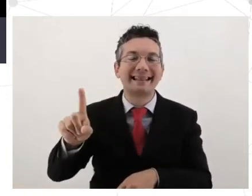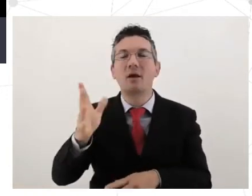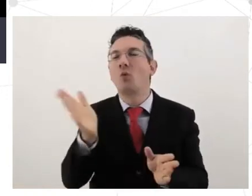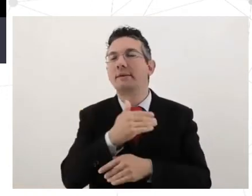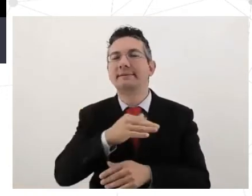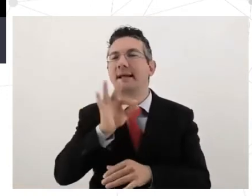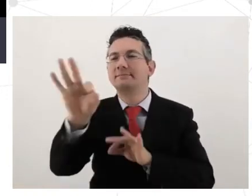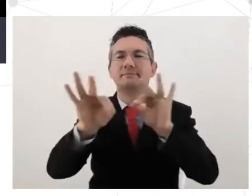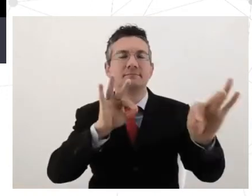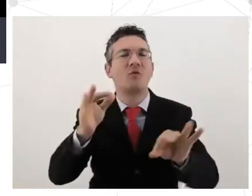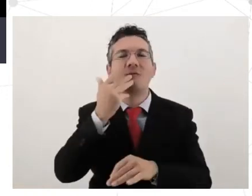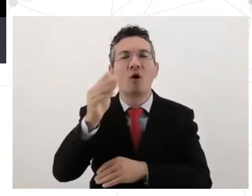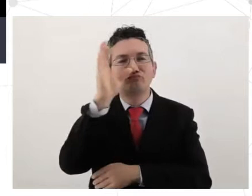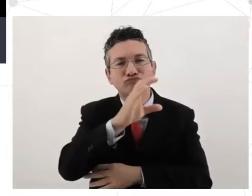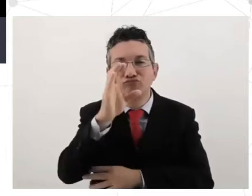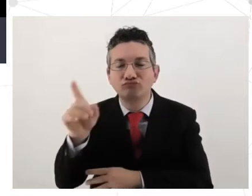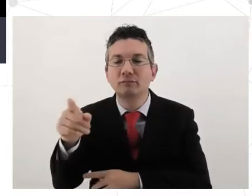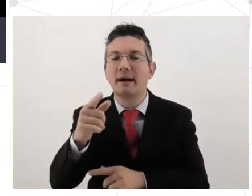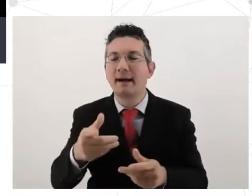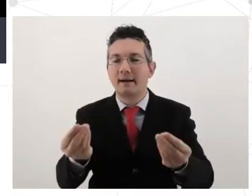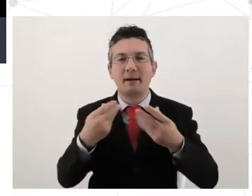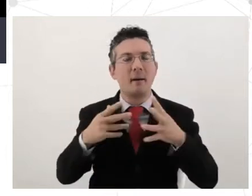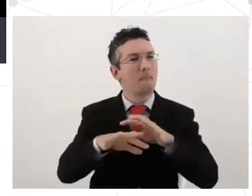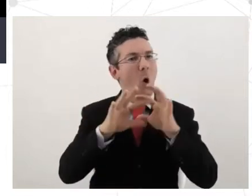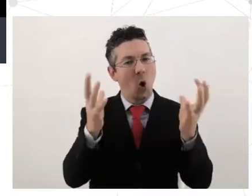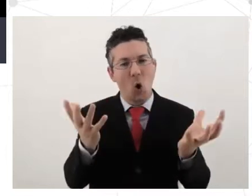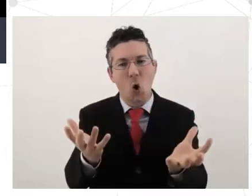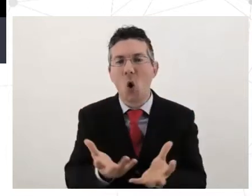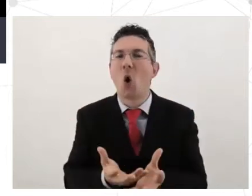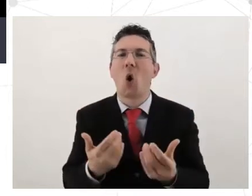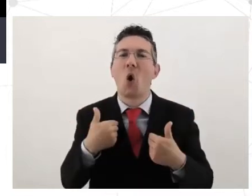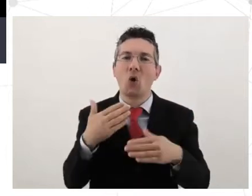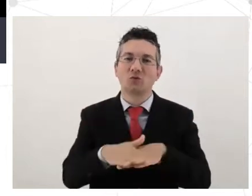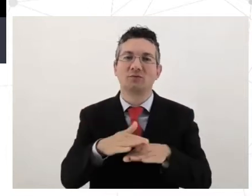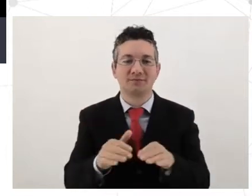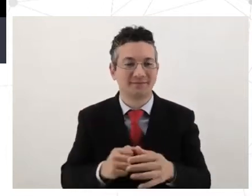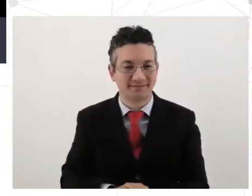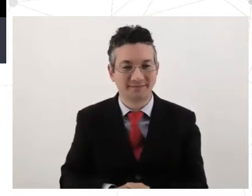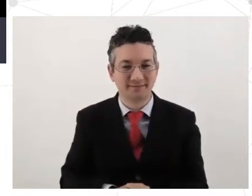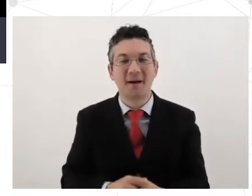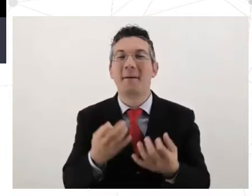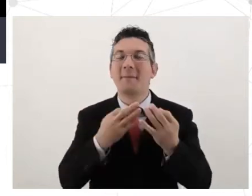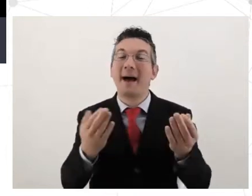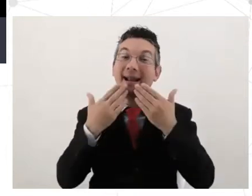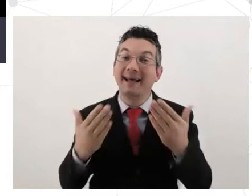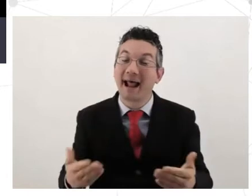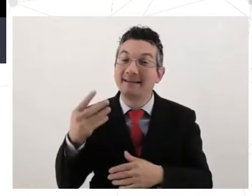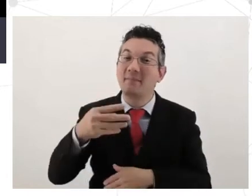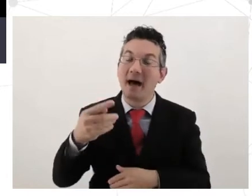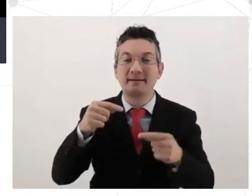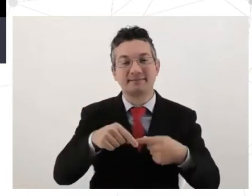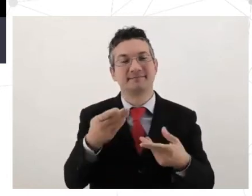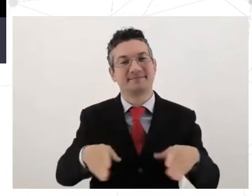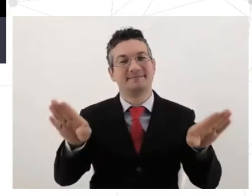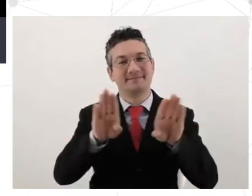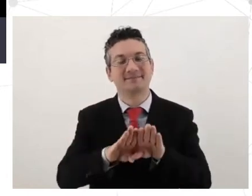any sort of orientation exercise that's previously been available to mobility specialists or travelers with vision loss.